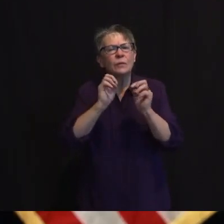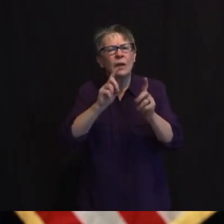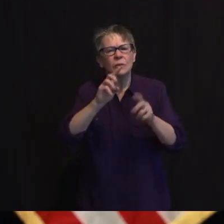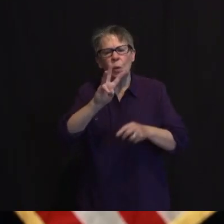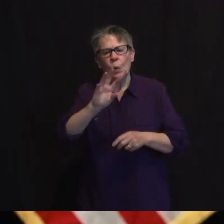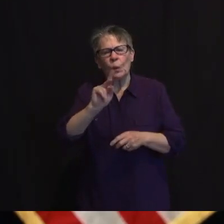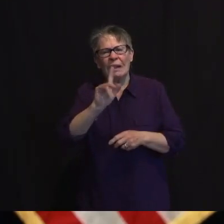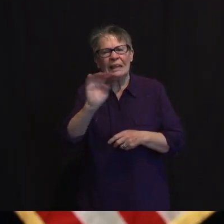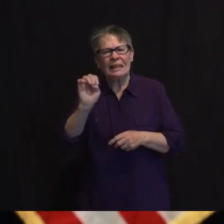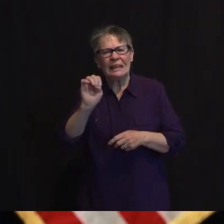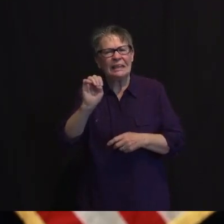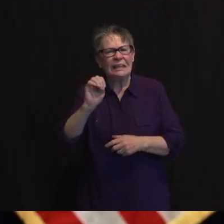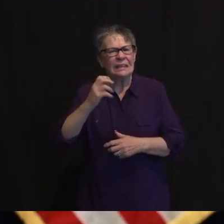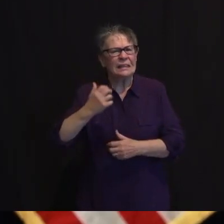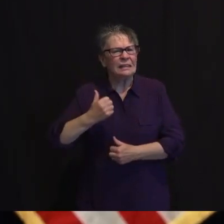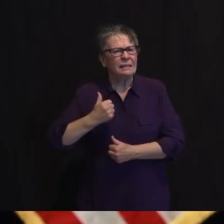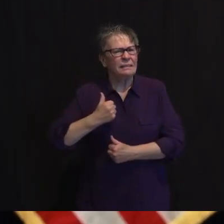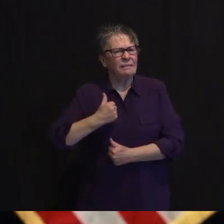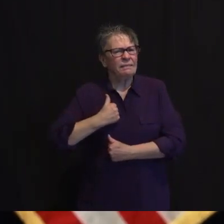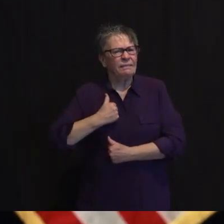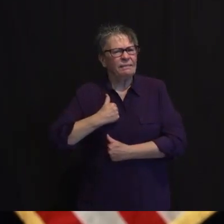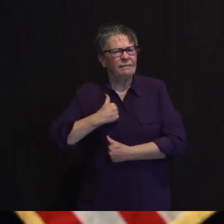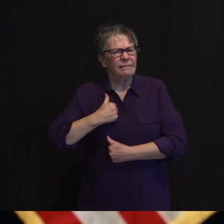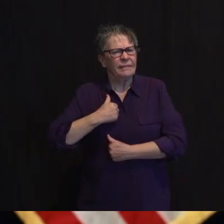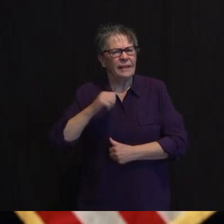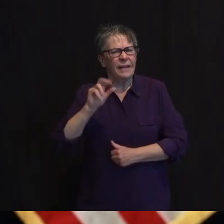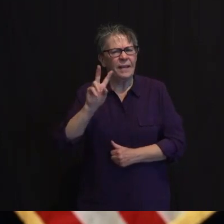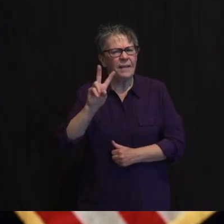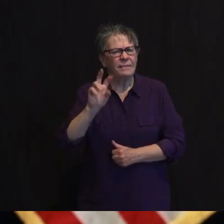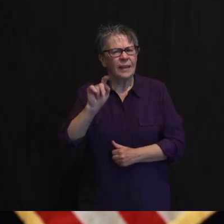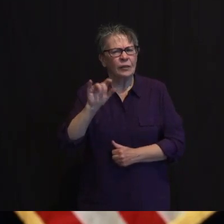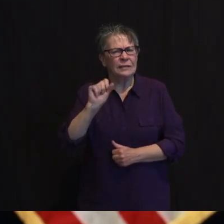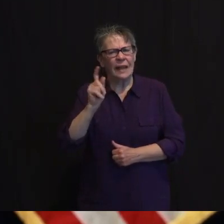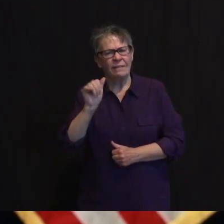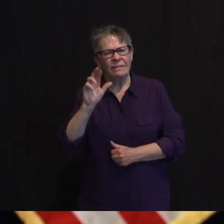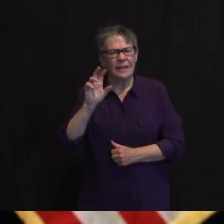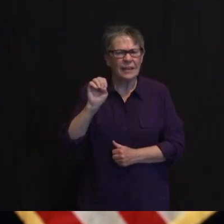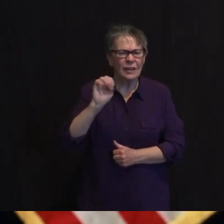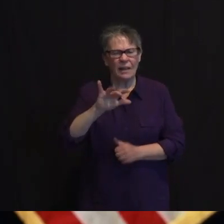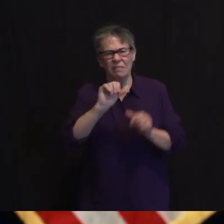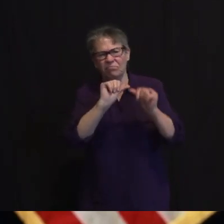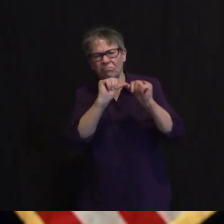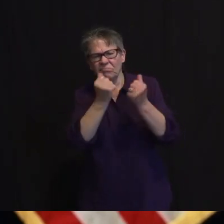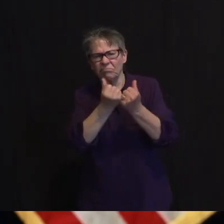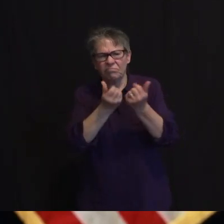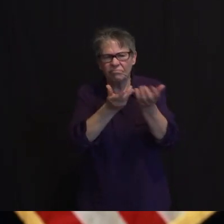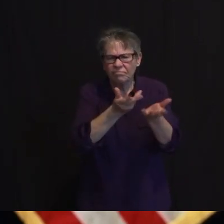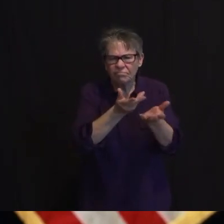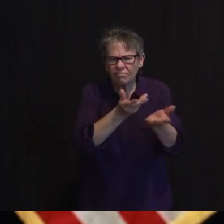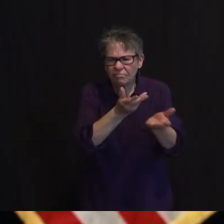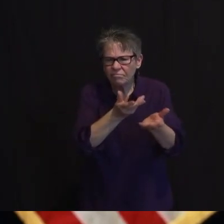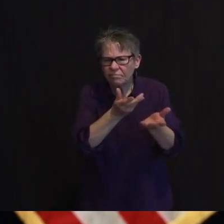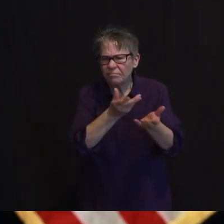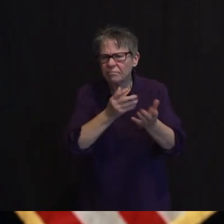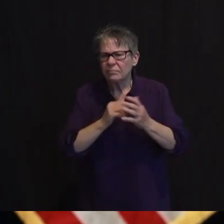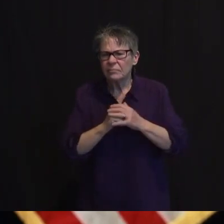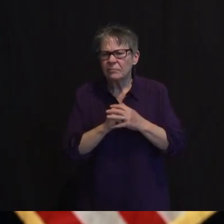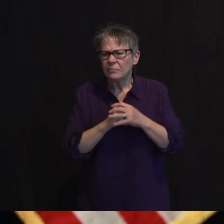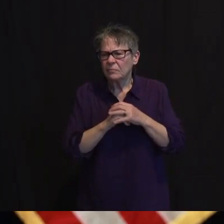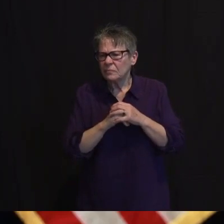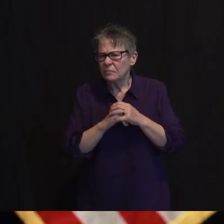now, right here. We need a surge of staffing, and your point is a fair one. You've got staffing either due to sickness,